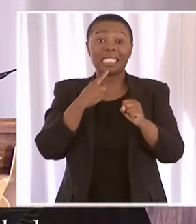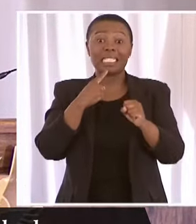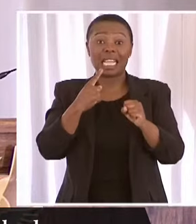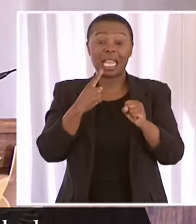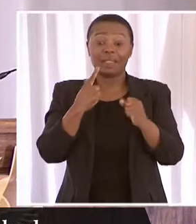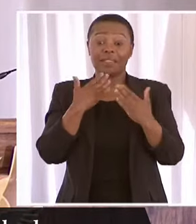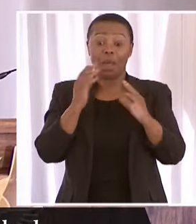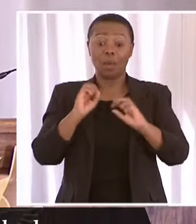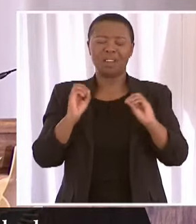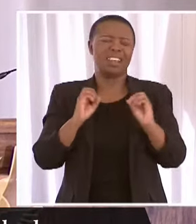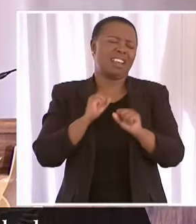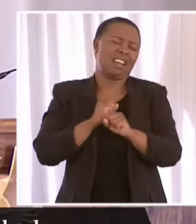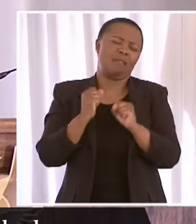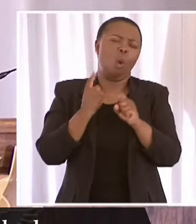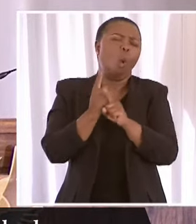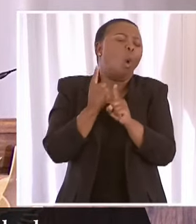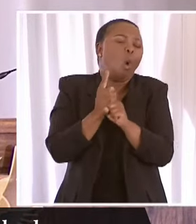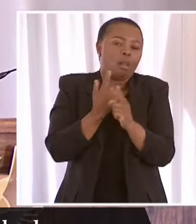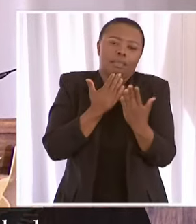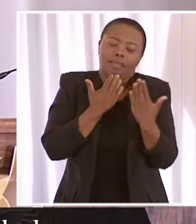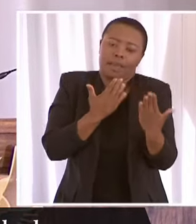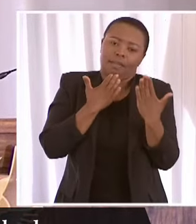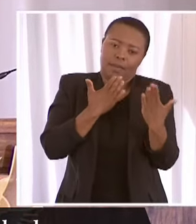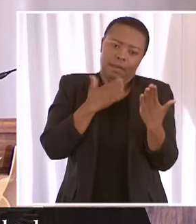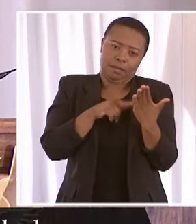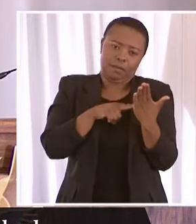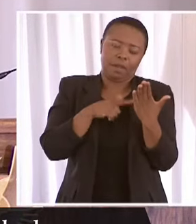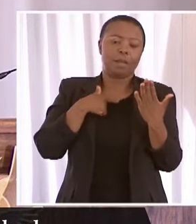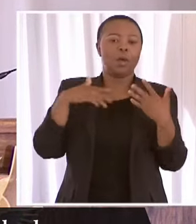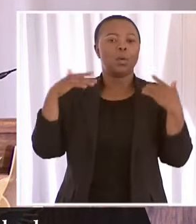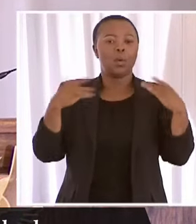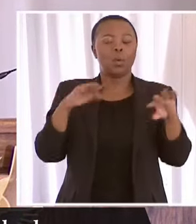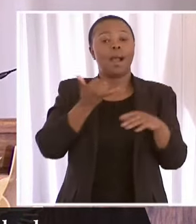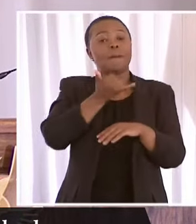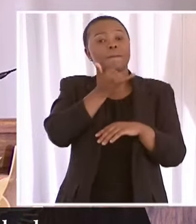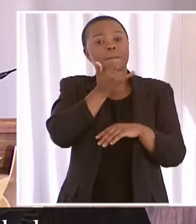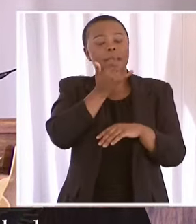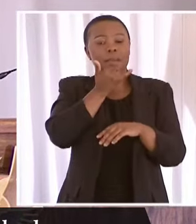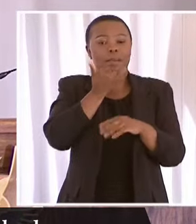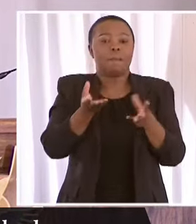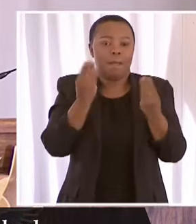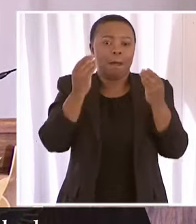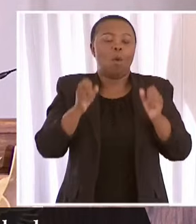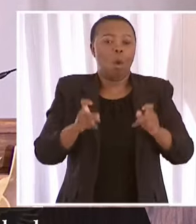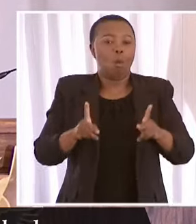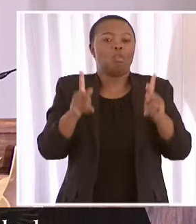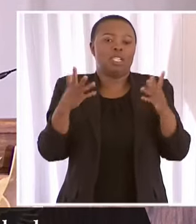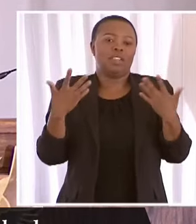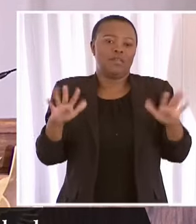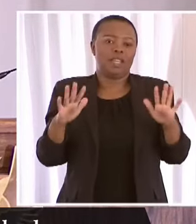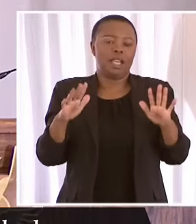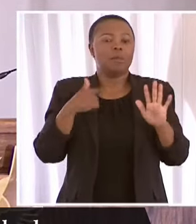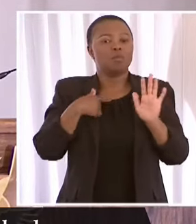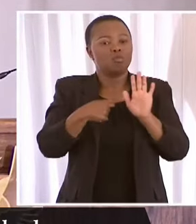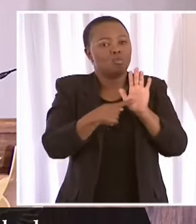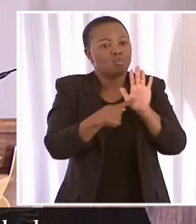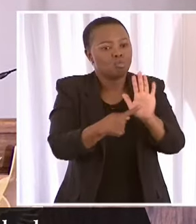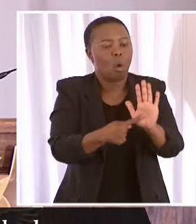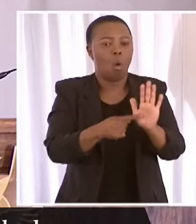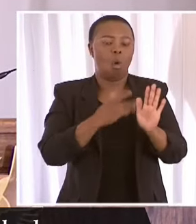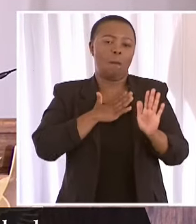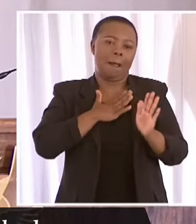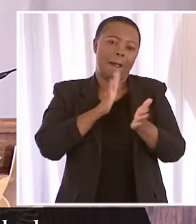you. So I'm glad that I had the privilege to show my appreciation to